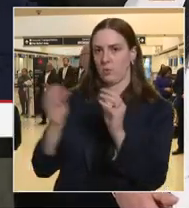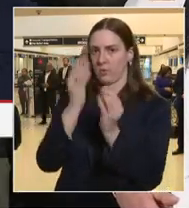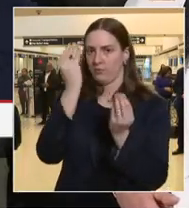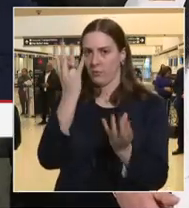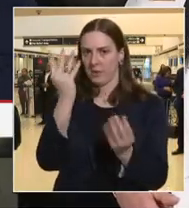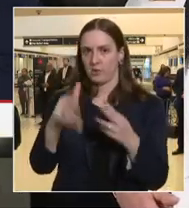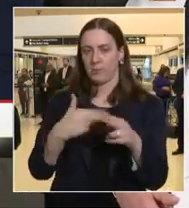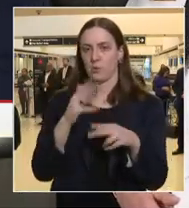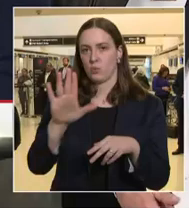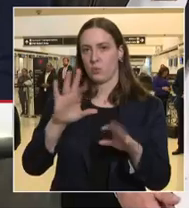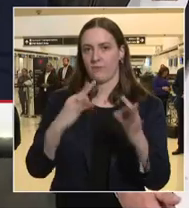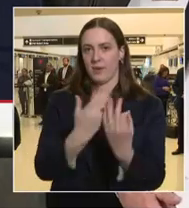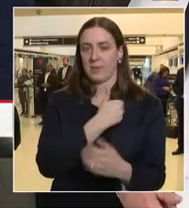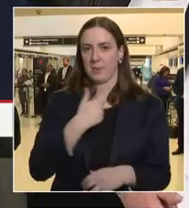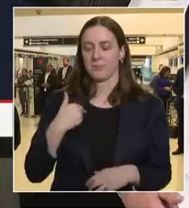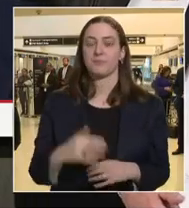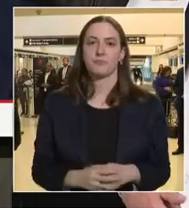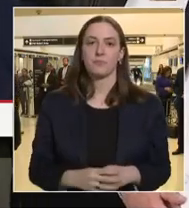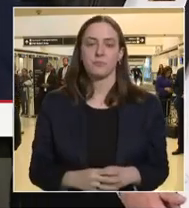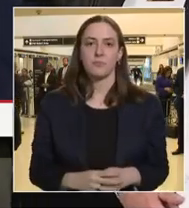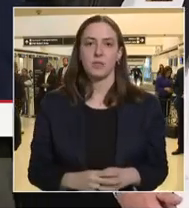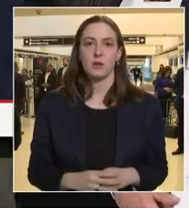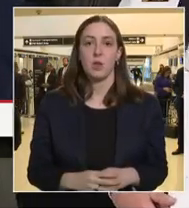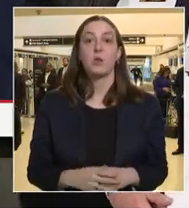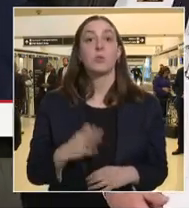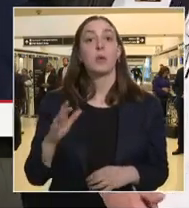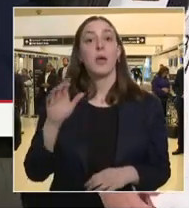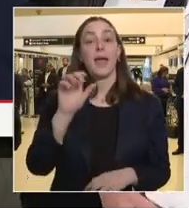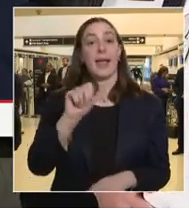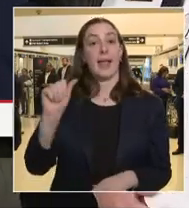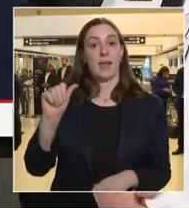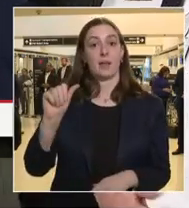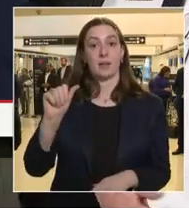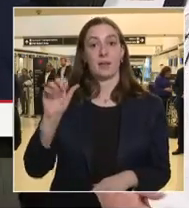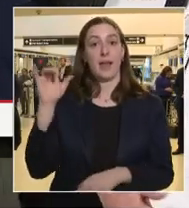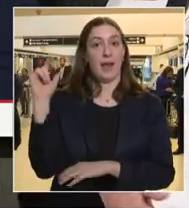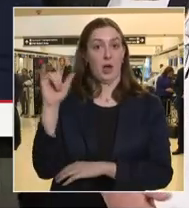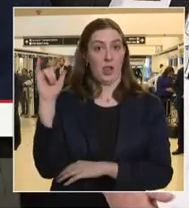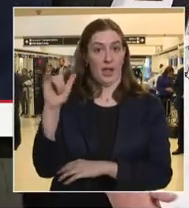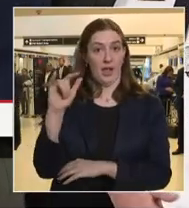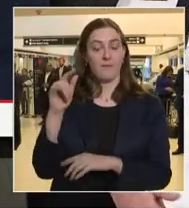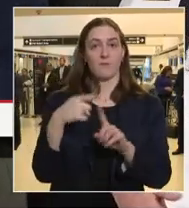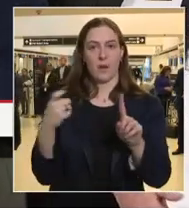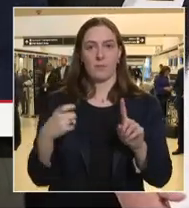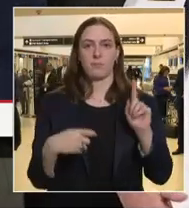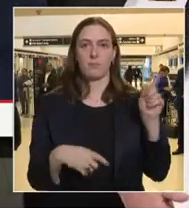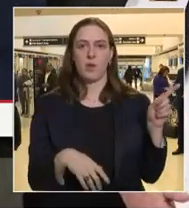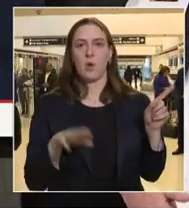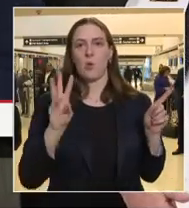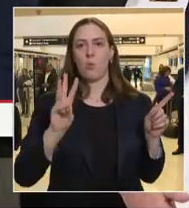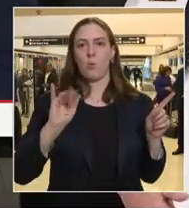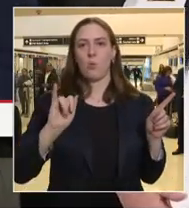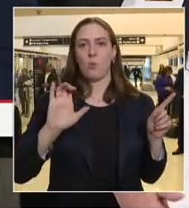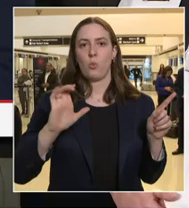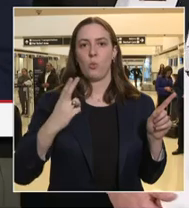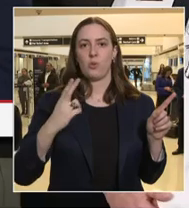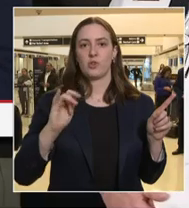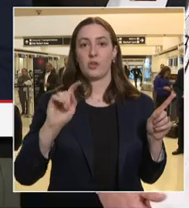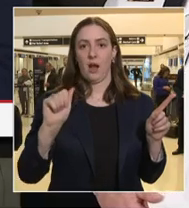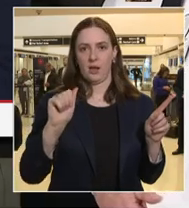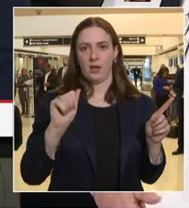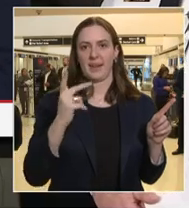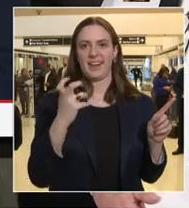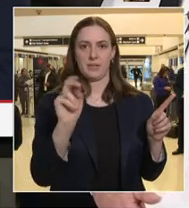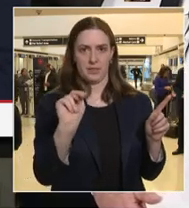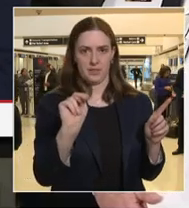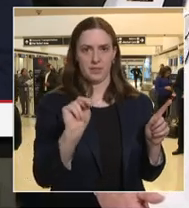Flight 5342, operated by PSA Airlines, traveling from Wichita, Kansas to Reagan